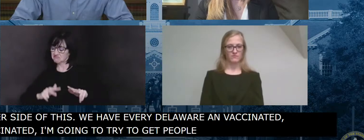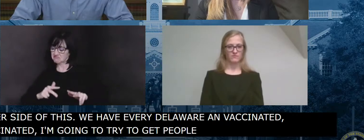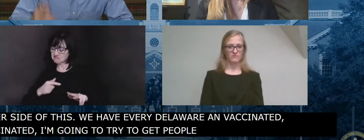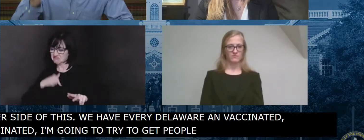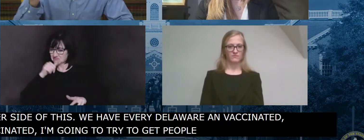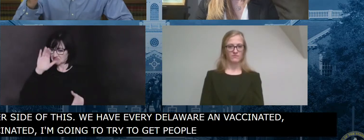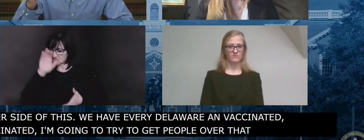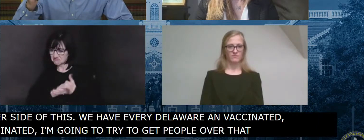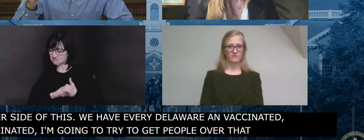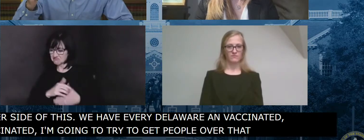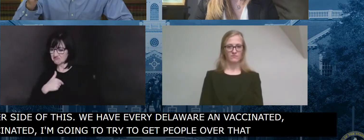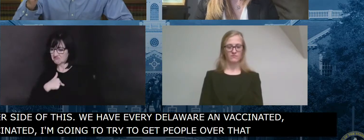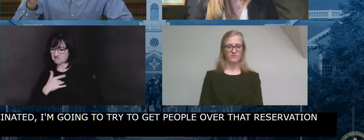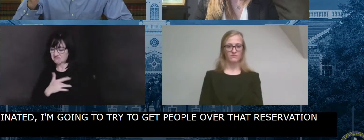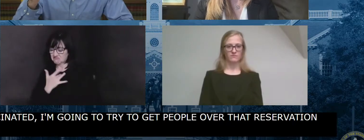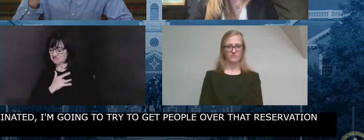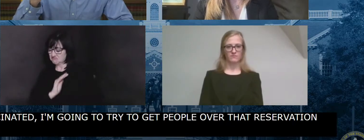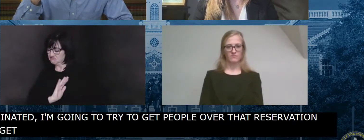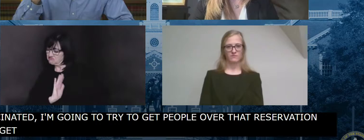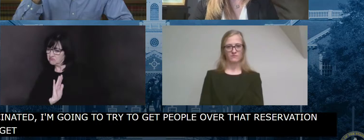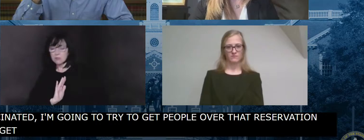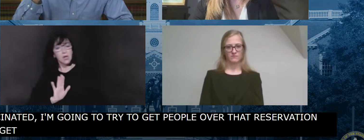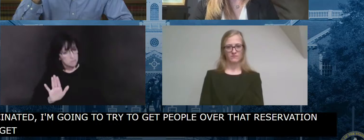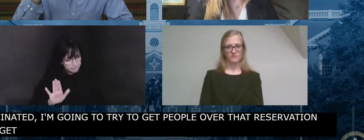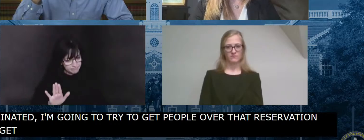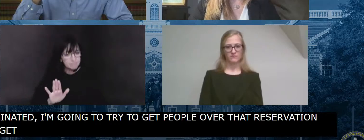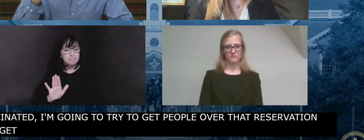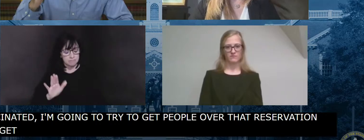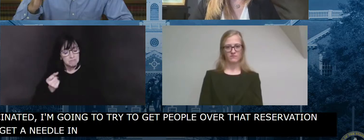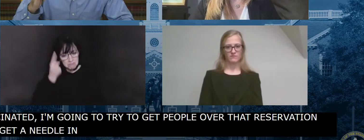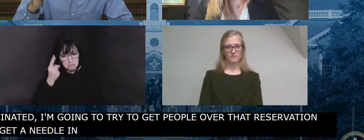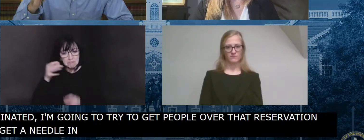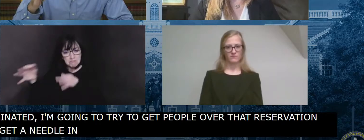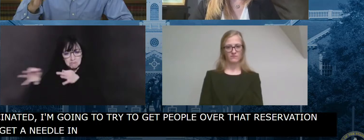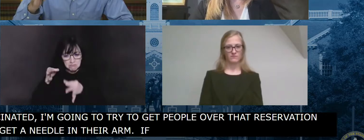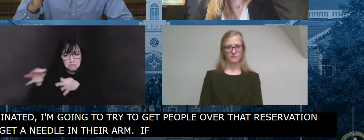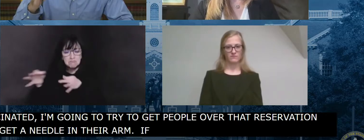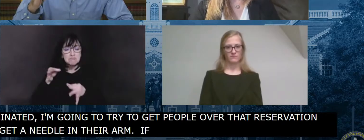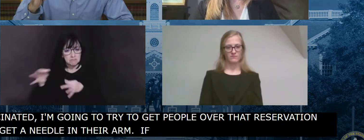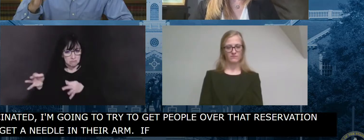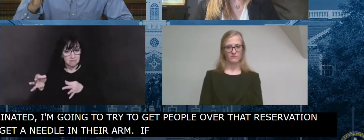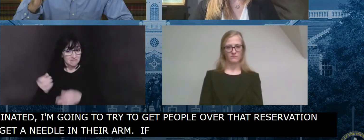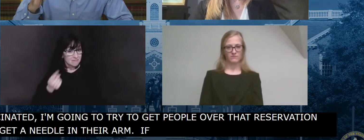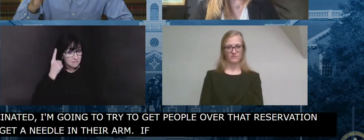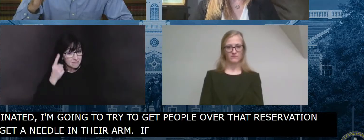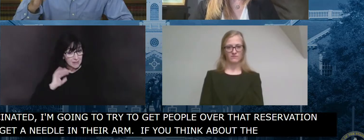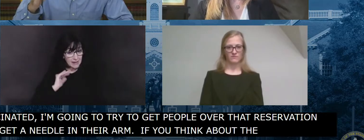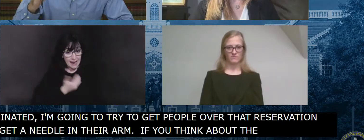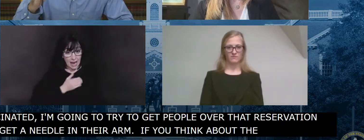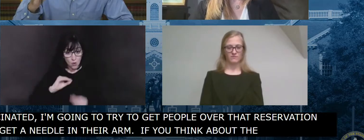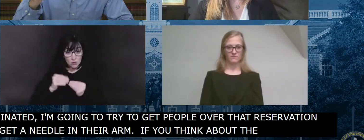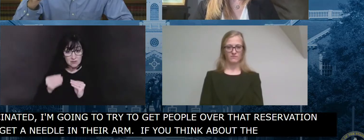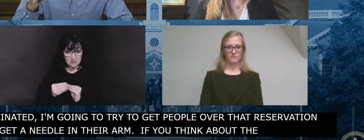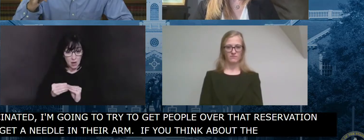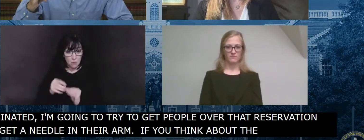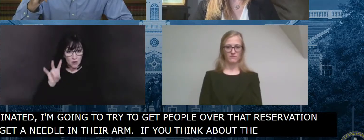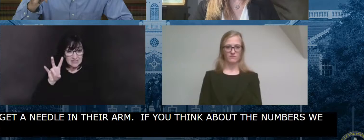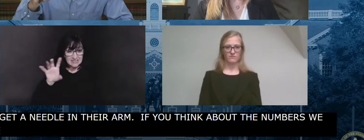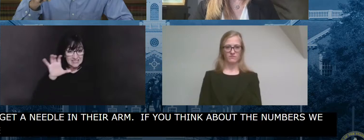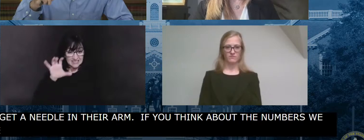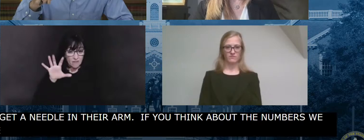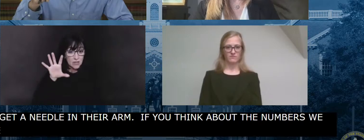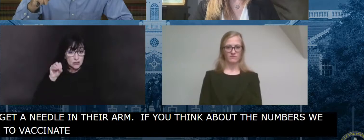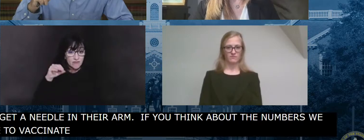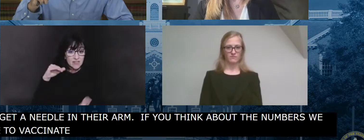their arm. If you think about the numbers, we have to vaccinate 750,000 adult Delawareans twice.